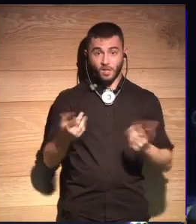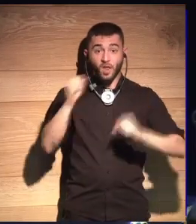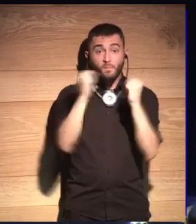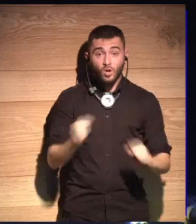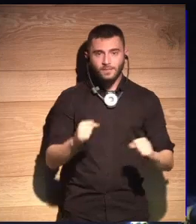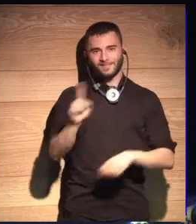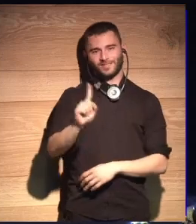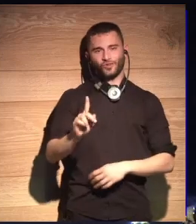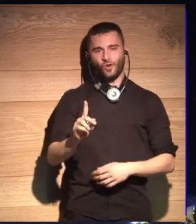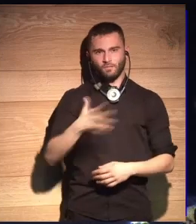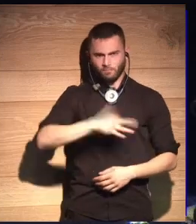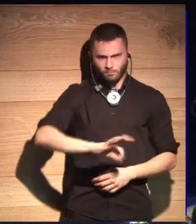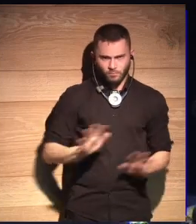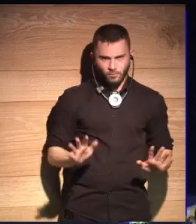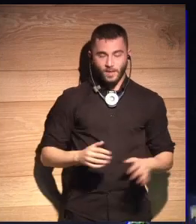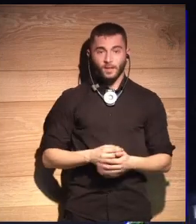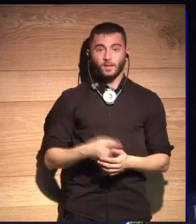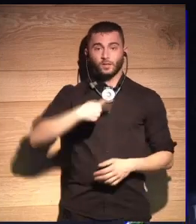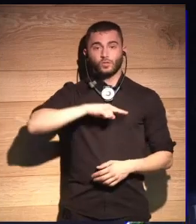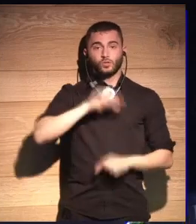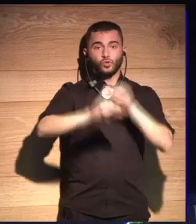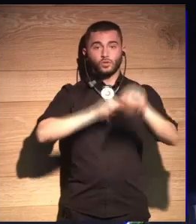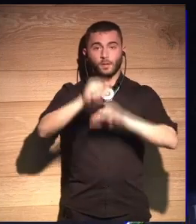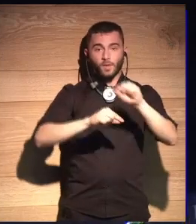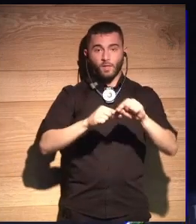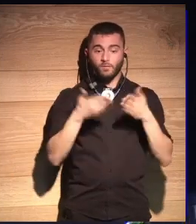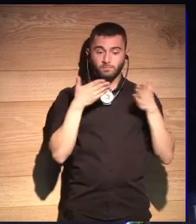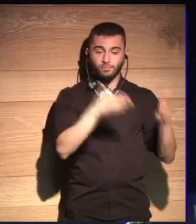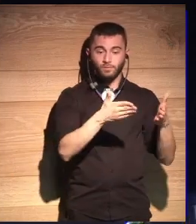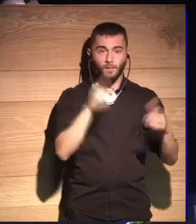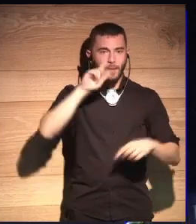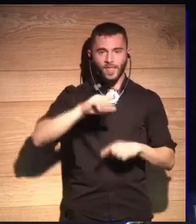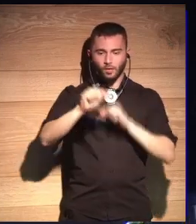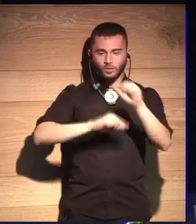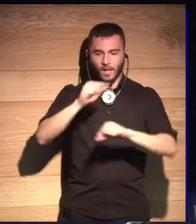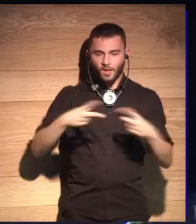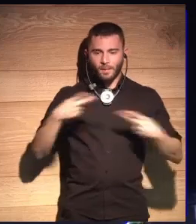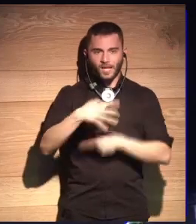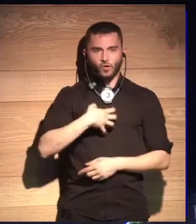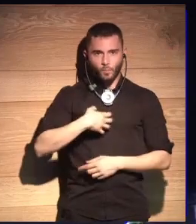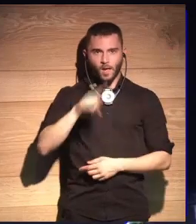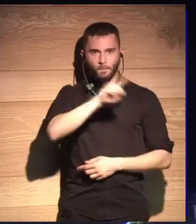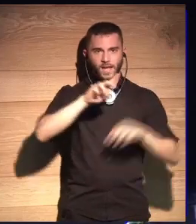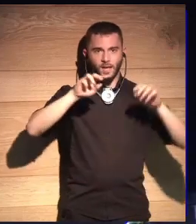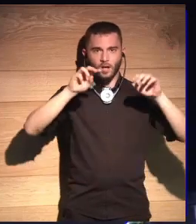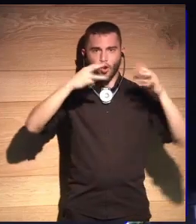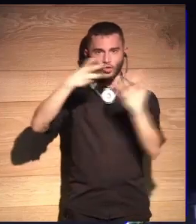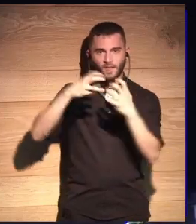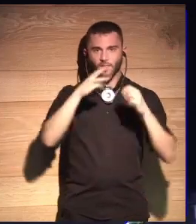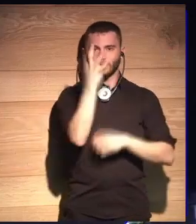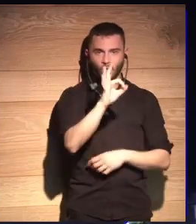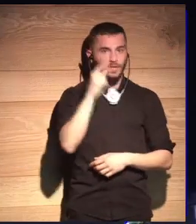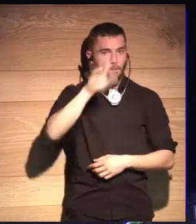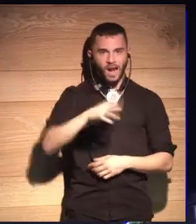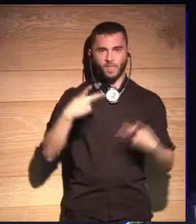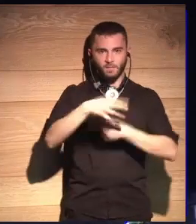tackled pollution pollution was seen as inevitable in 1850, that the river was full of kind of, rubbish and